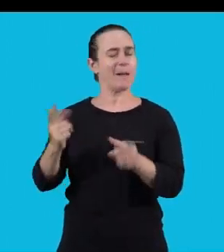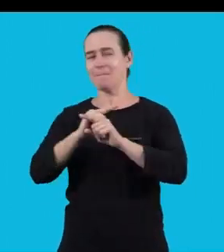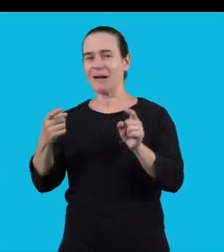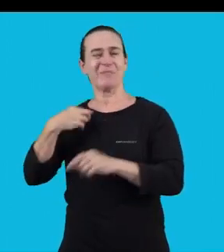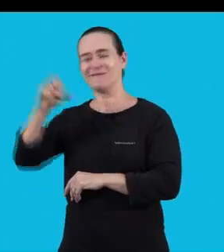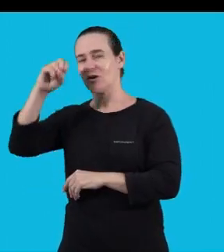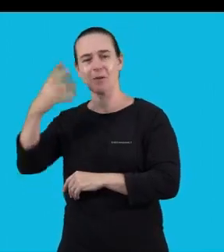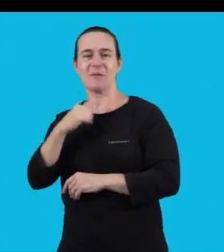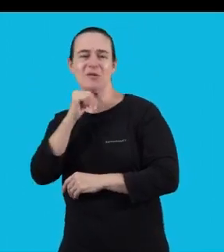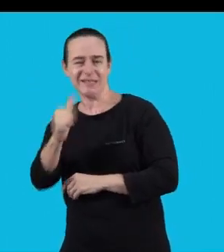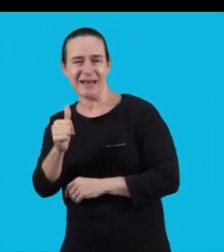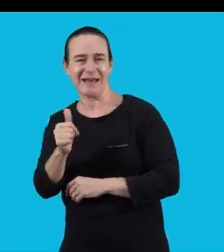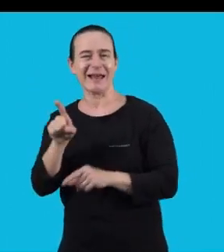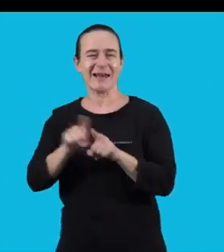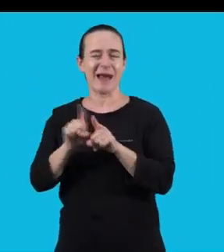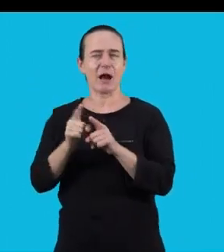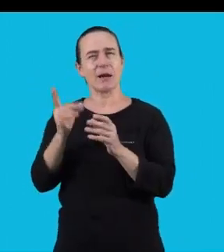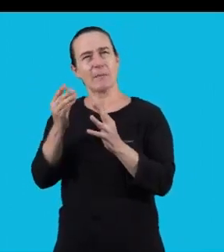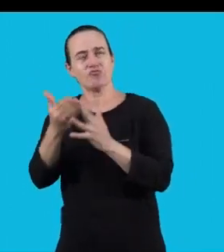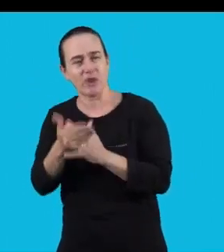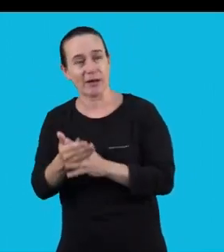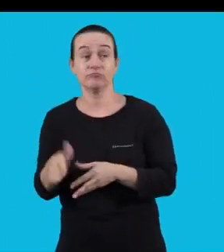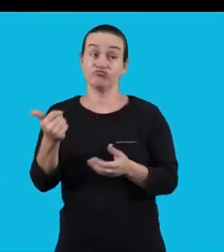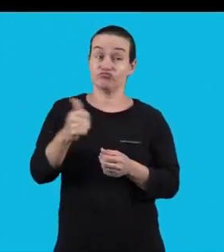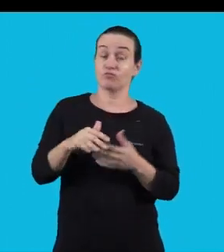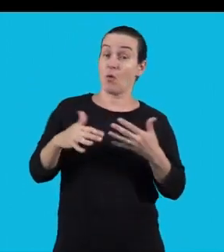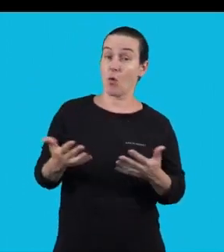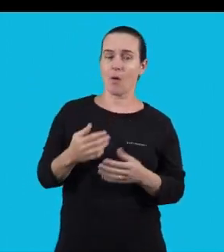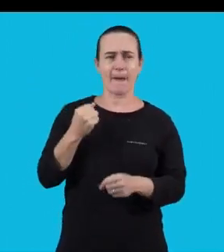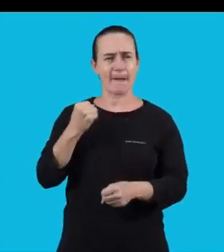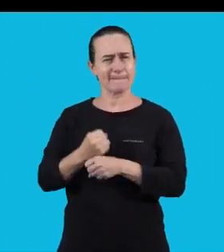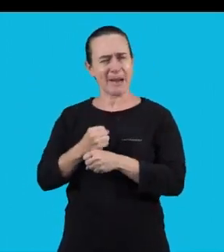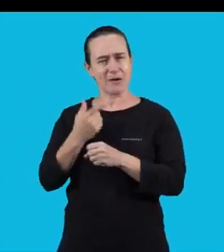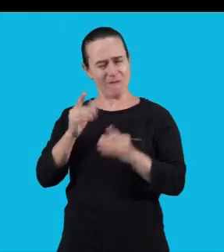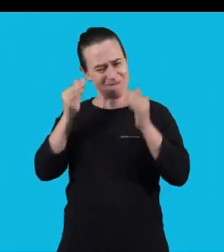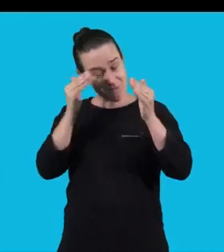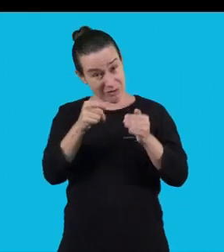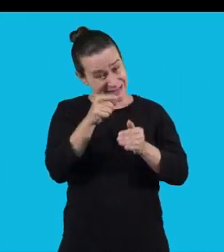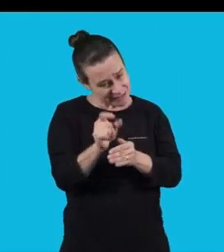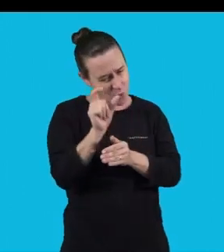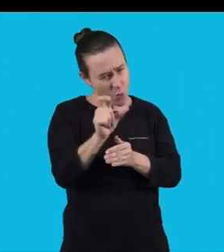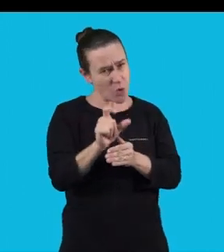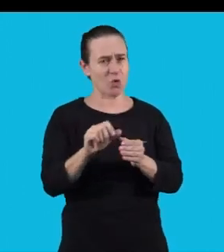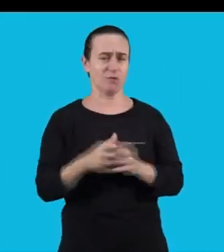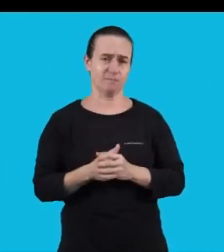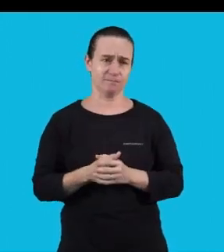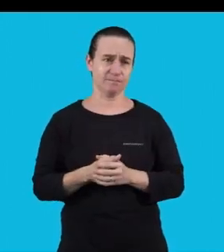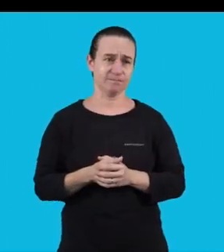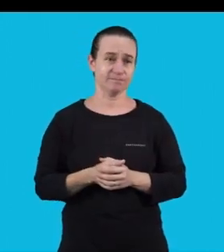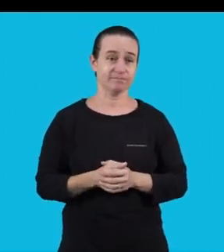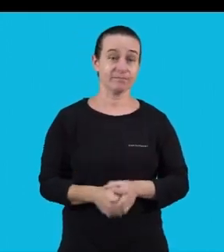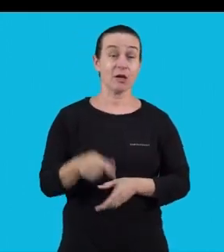what I was going to say. Dashes are also used to add emphasis to a word or a dash, the single